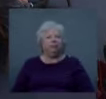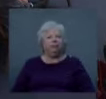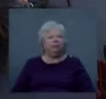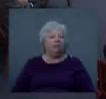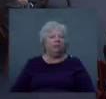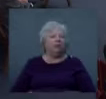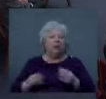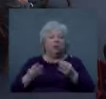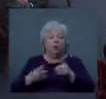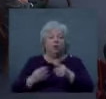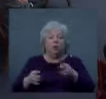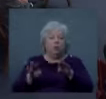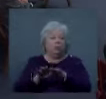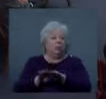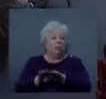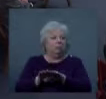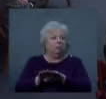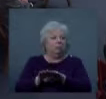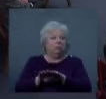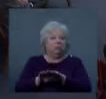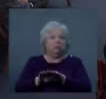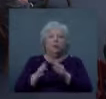Motion to adjourn.